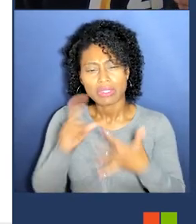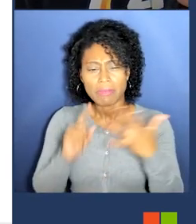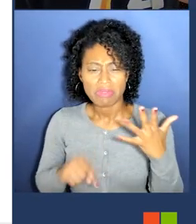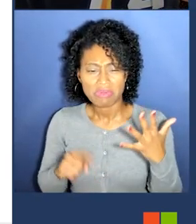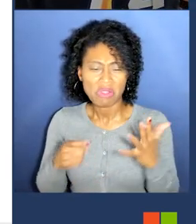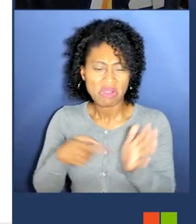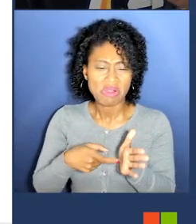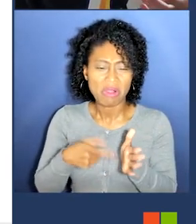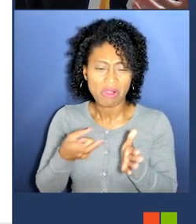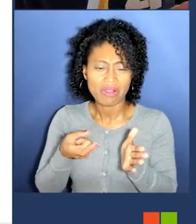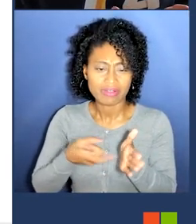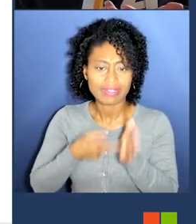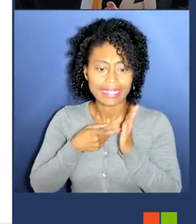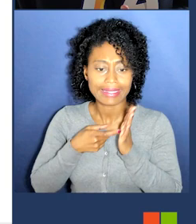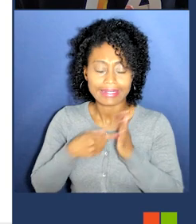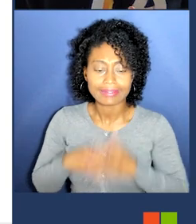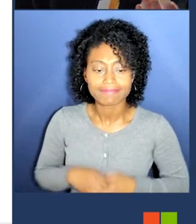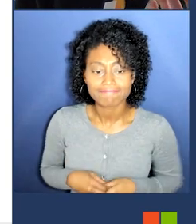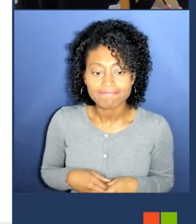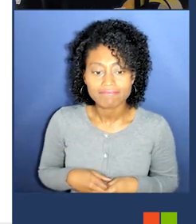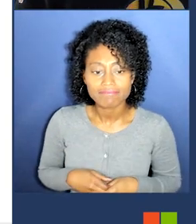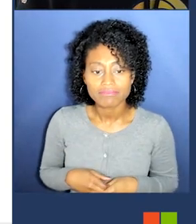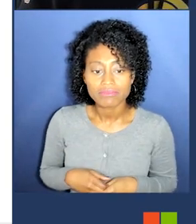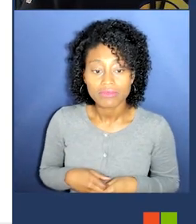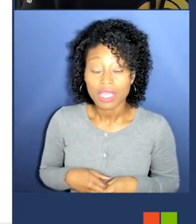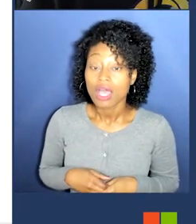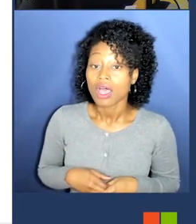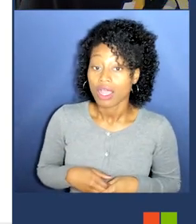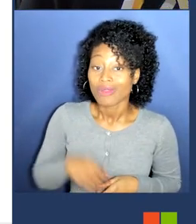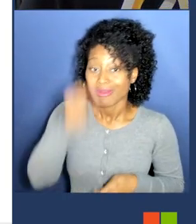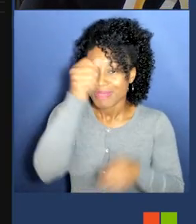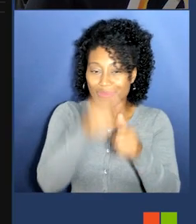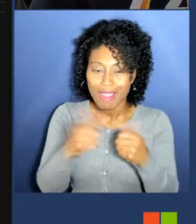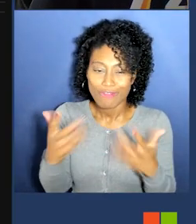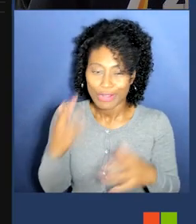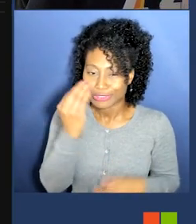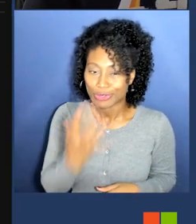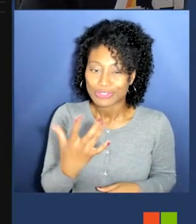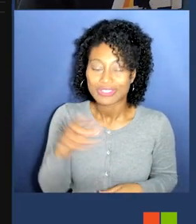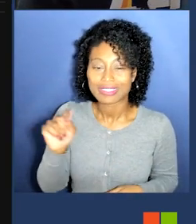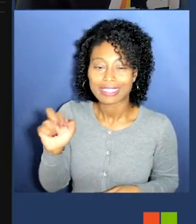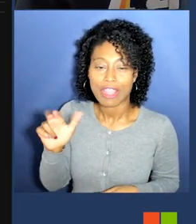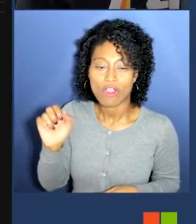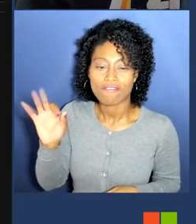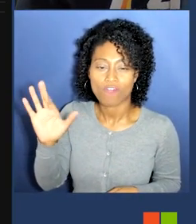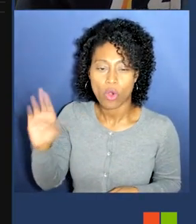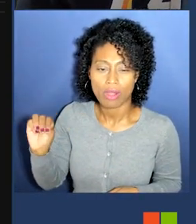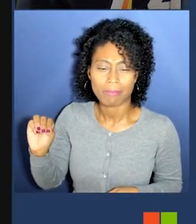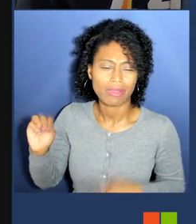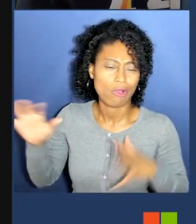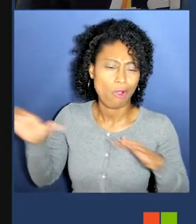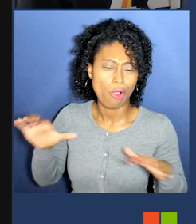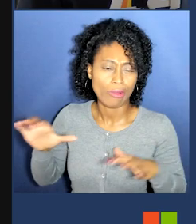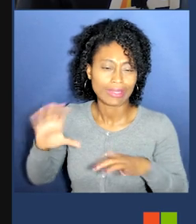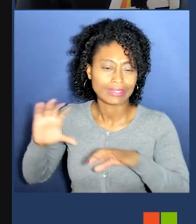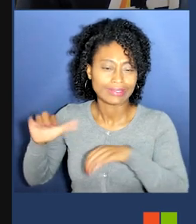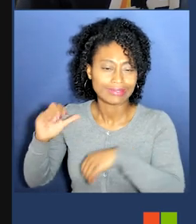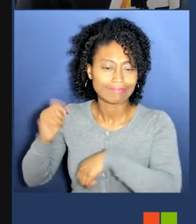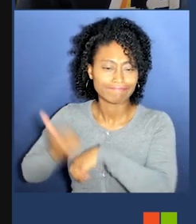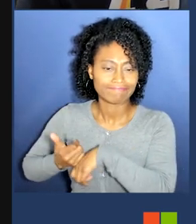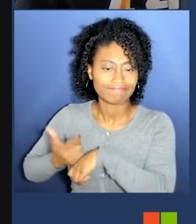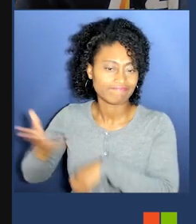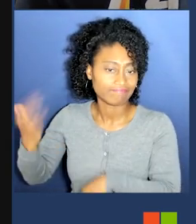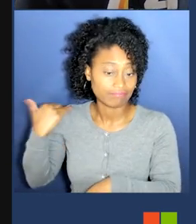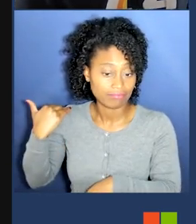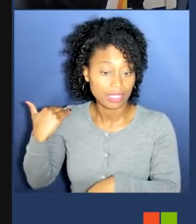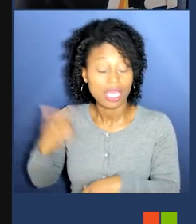said, we already set this all up with Terraform. So if you have set up everything with Terraform, you